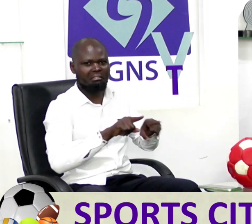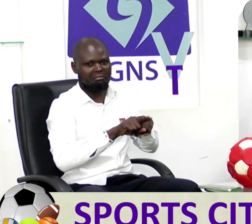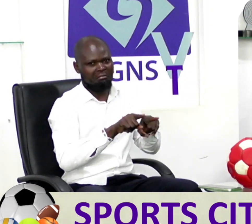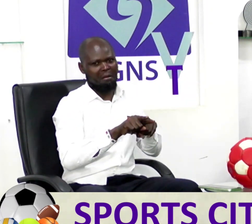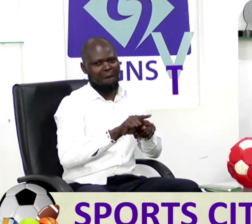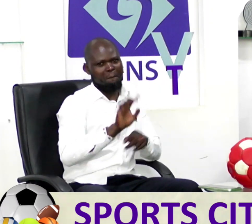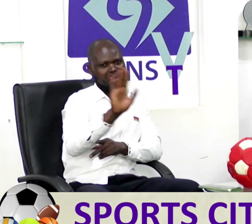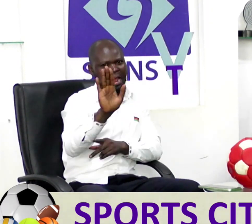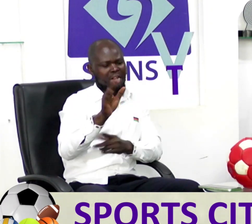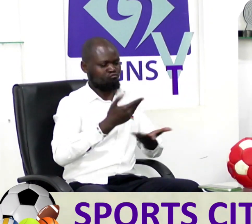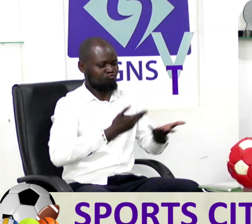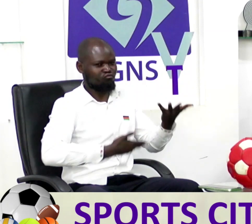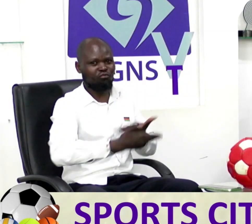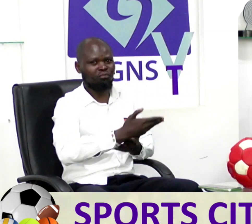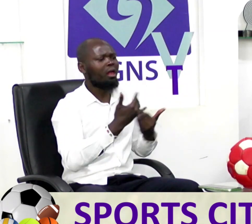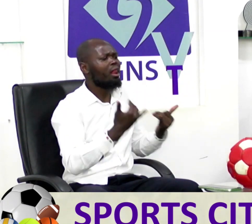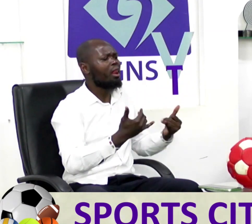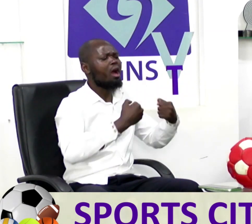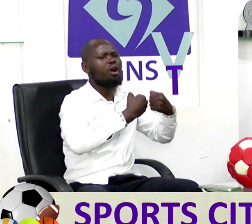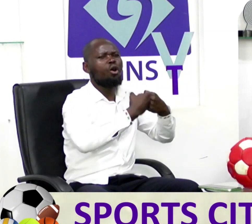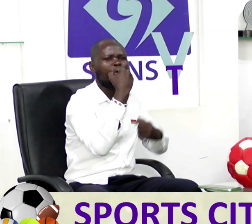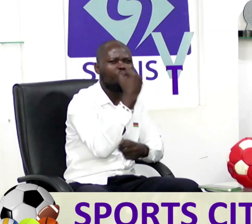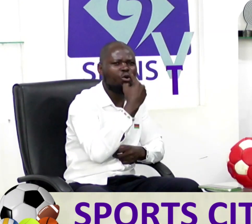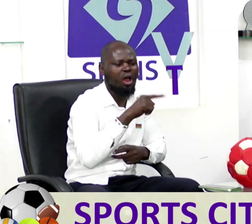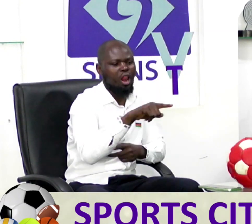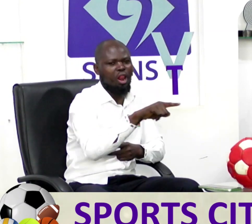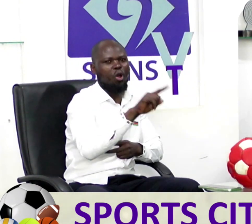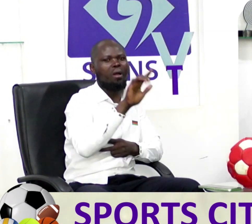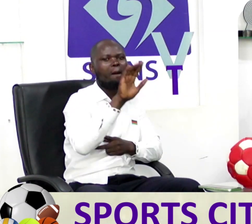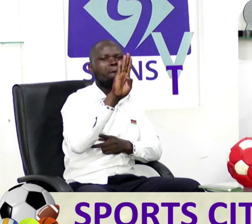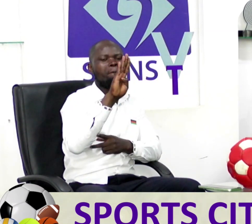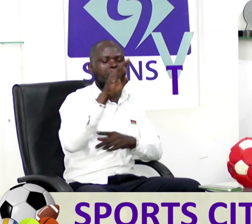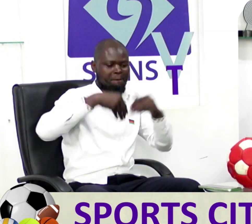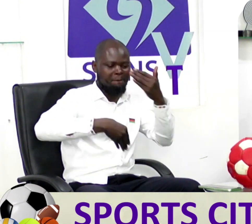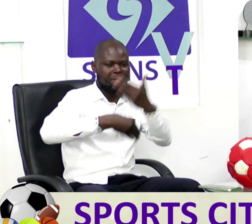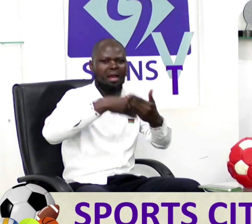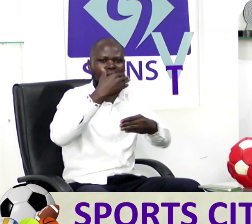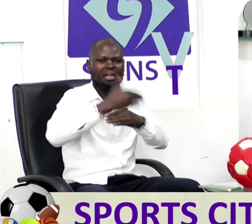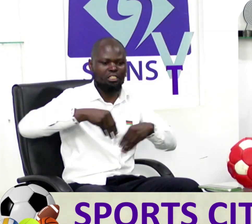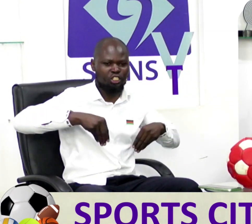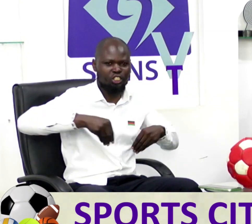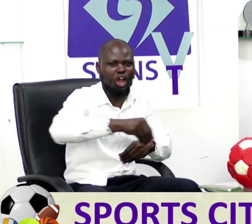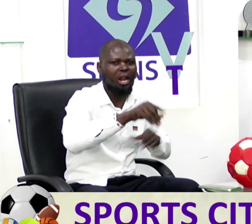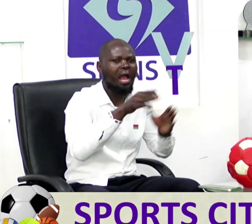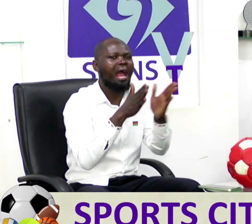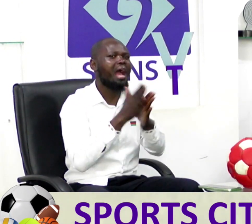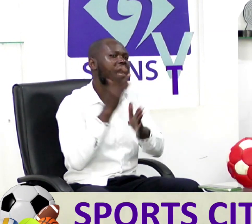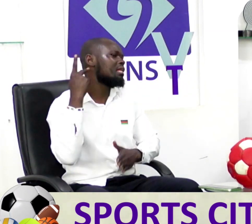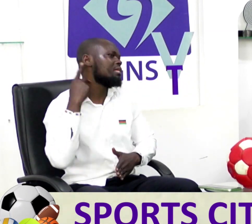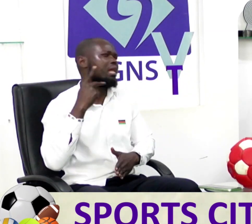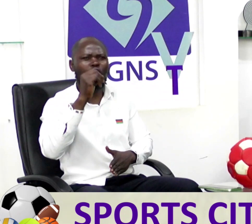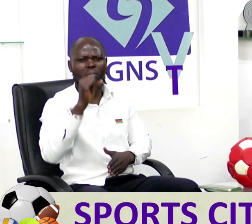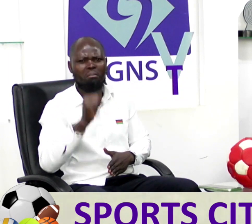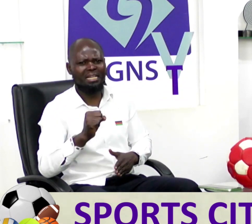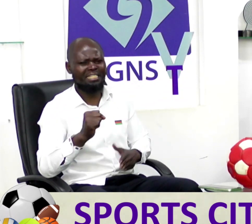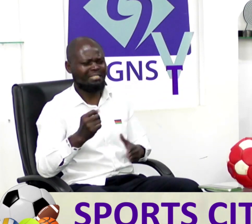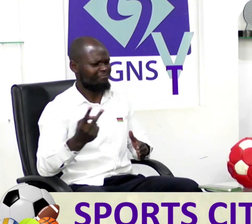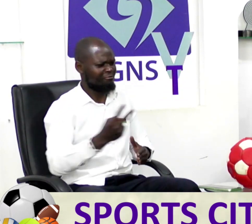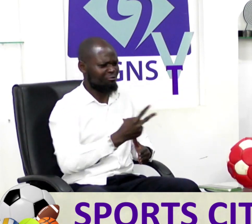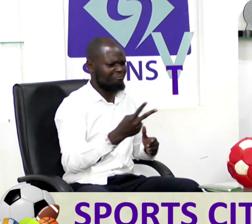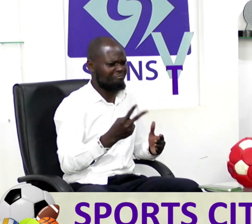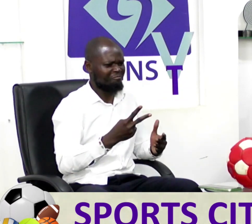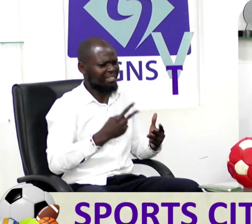in his opinion, and so that we can have we can analyze these sports and really